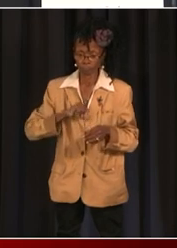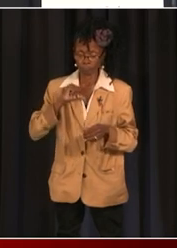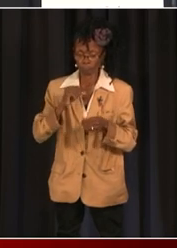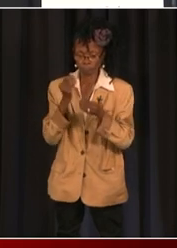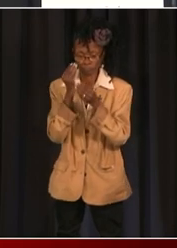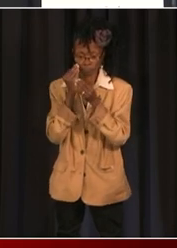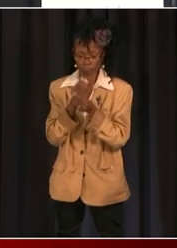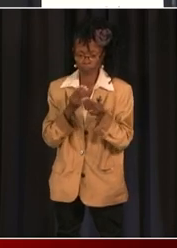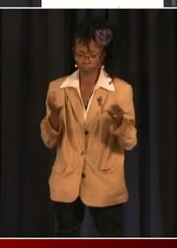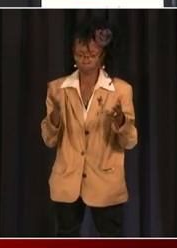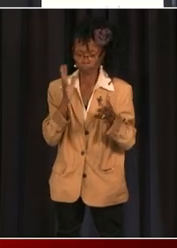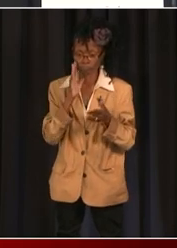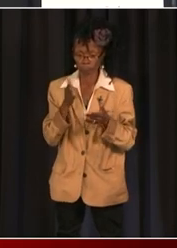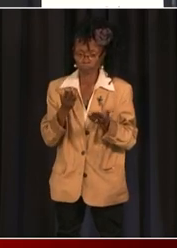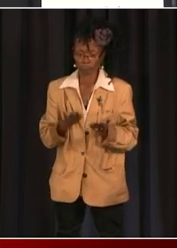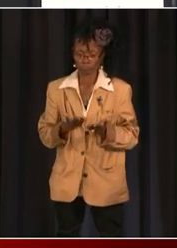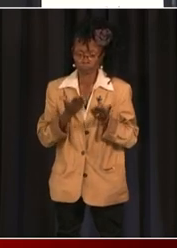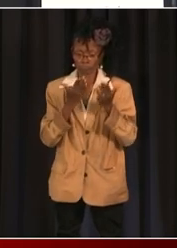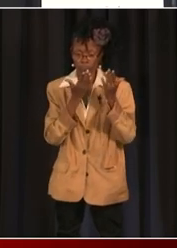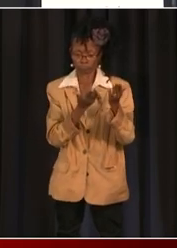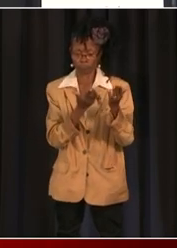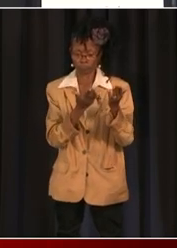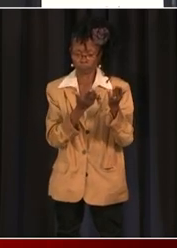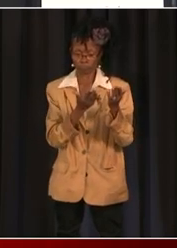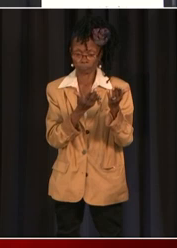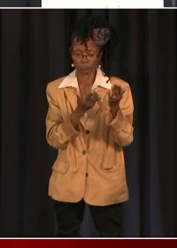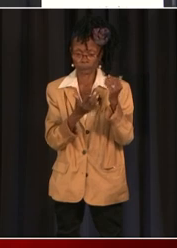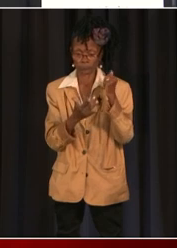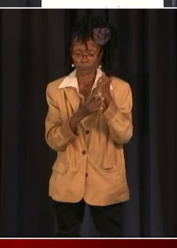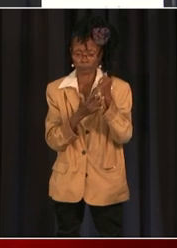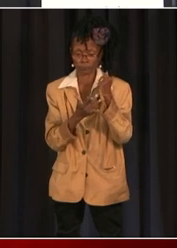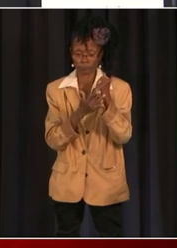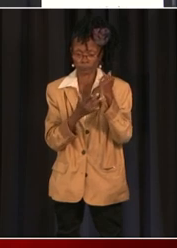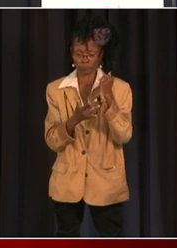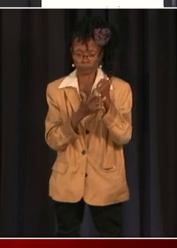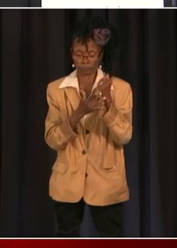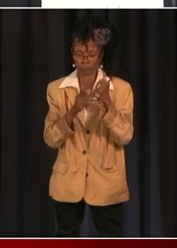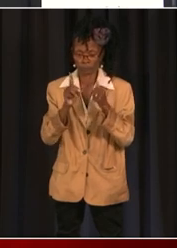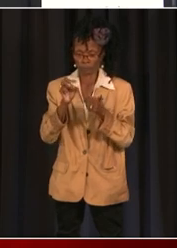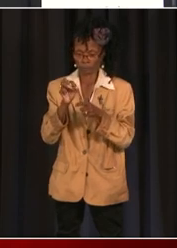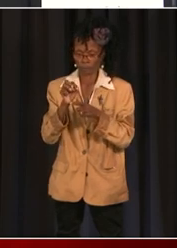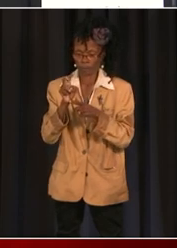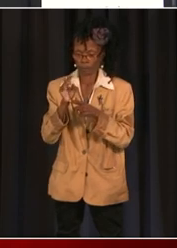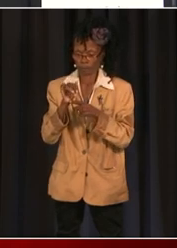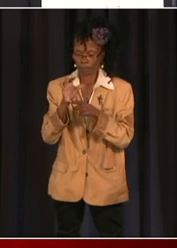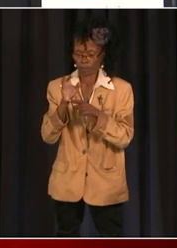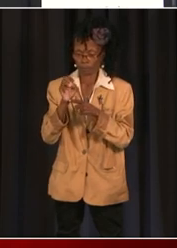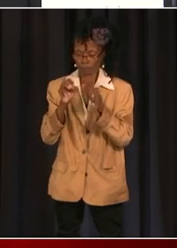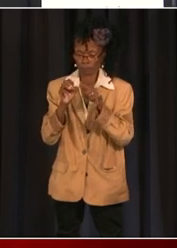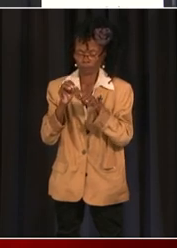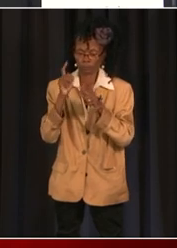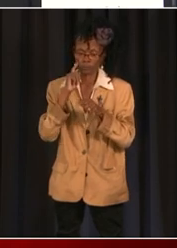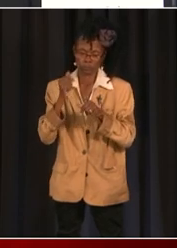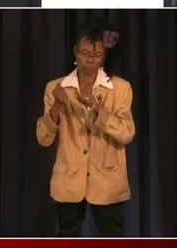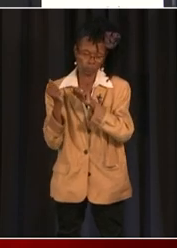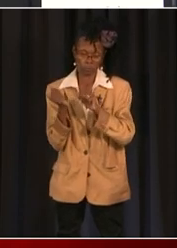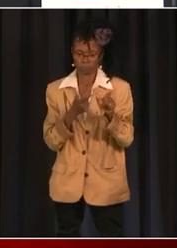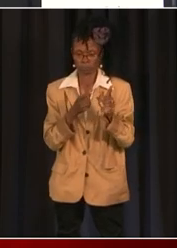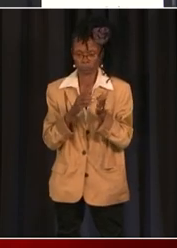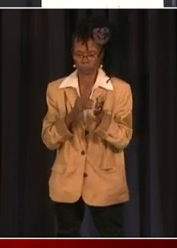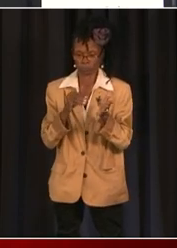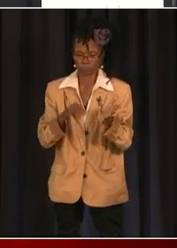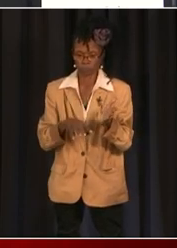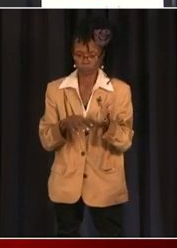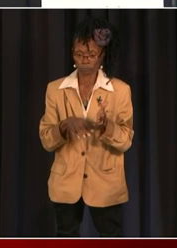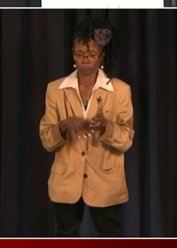will be providing devices to all students in grades 3 to 12 with a 1-to-1 ratio. What's exciting about